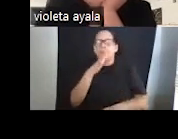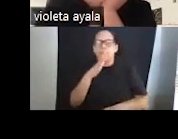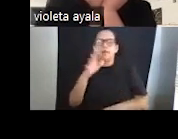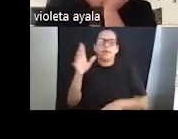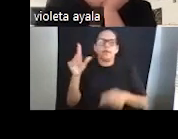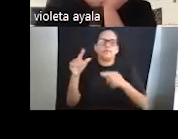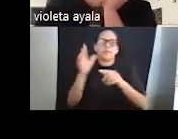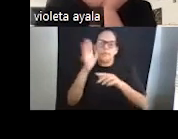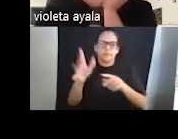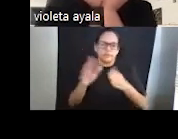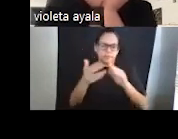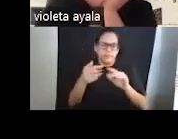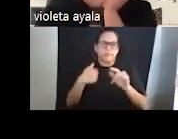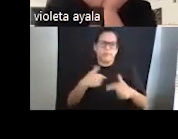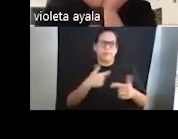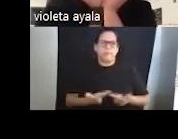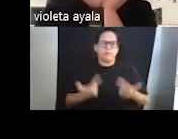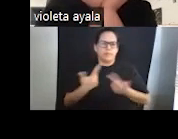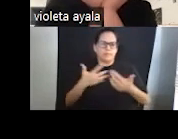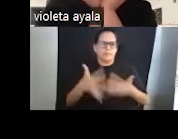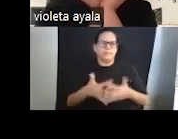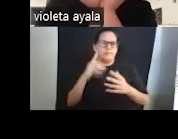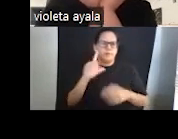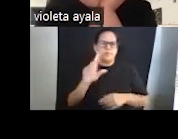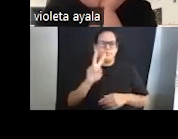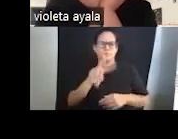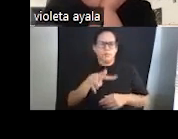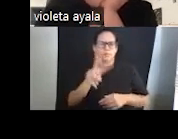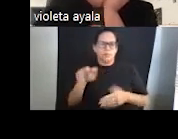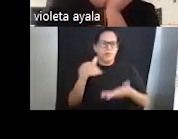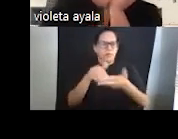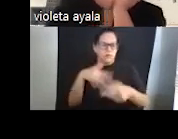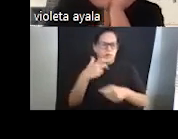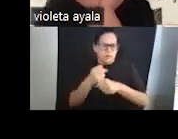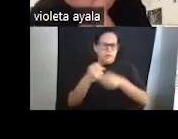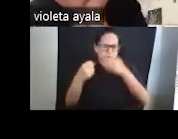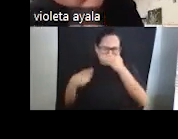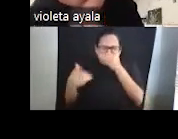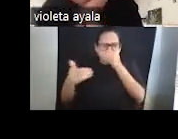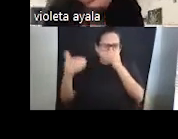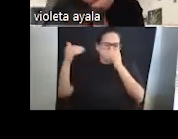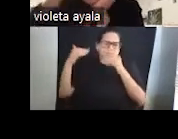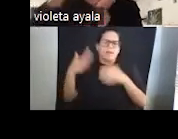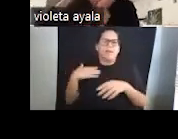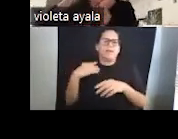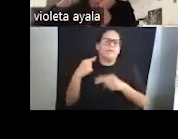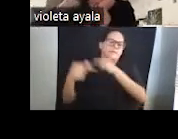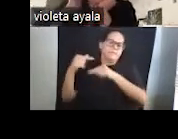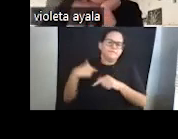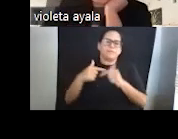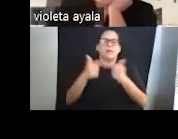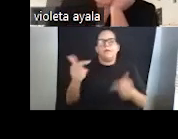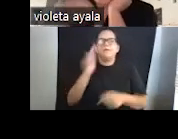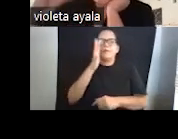we lived in the Americas for 22,000 years. I can trace back my identity. My